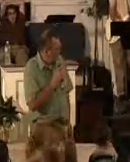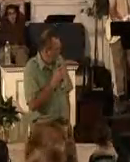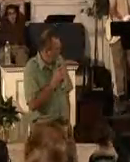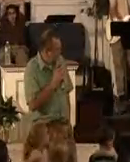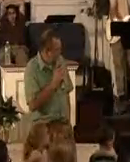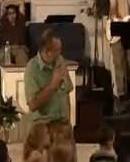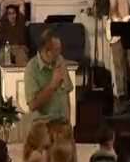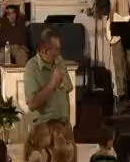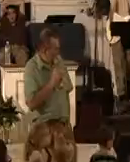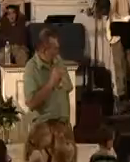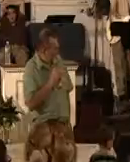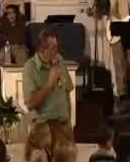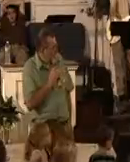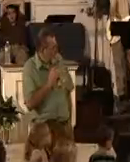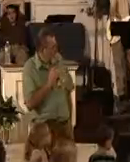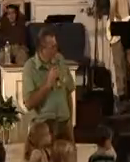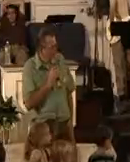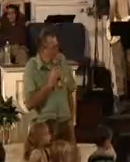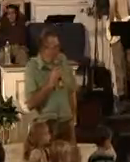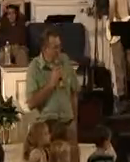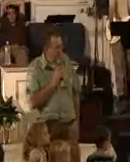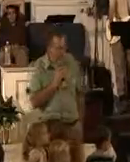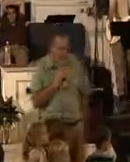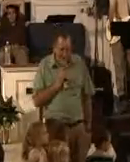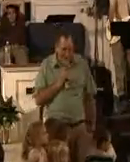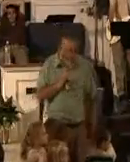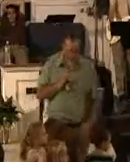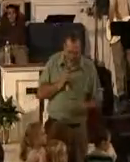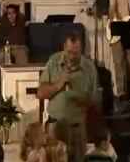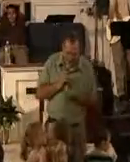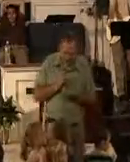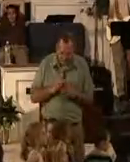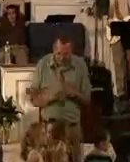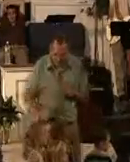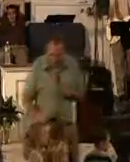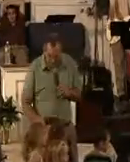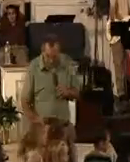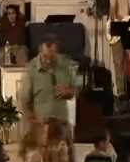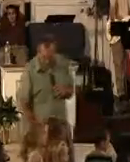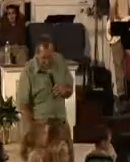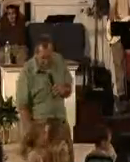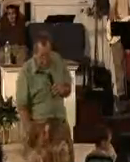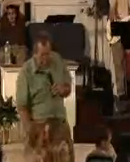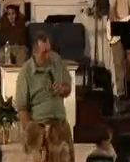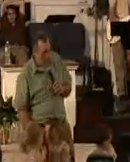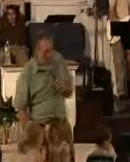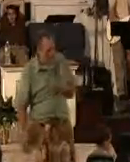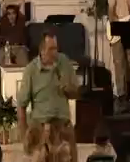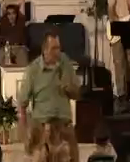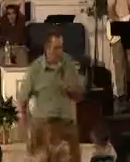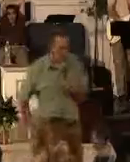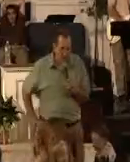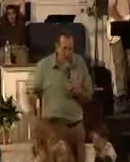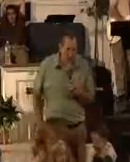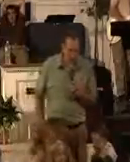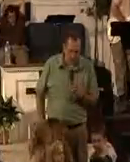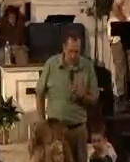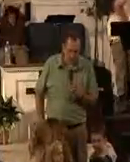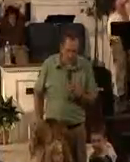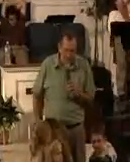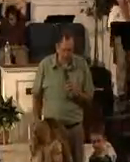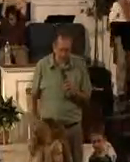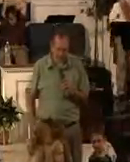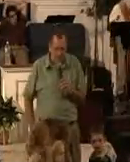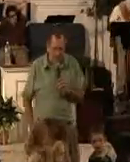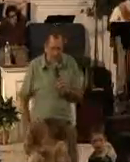go, Noah. You might as well. And then we'll receive our offering and look into God's Word this morning. Father, we thank you and